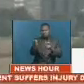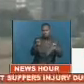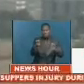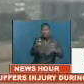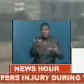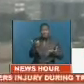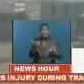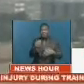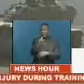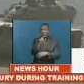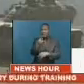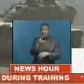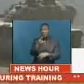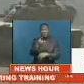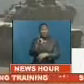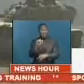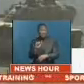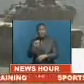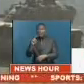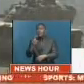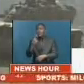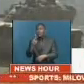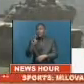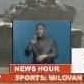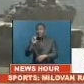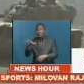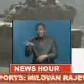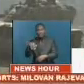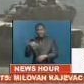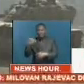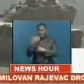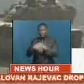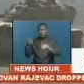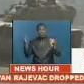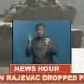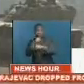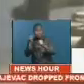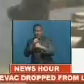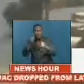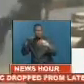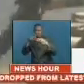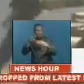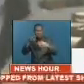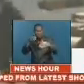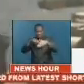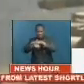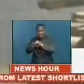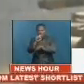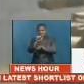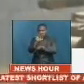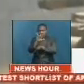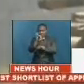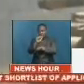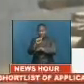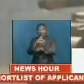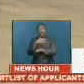the Syrian-Turkish border. This has been a primary route for foreign fighters getting into Syria, as well as